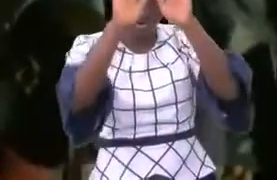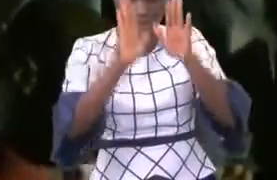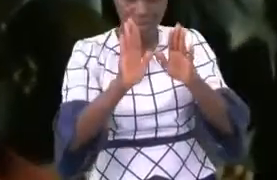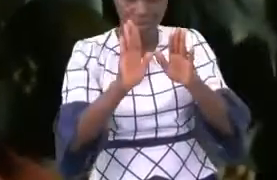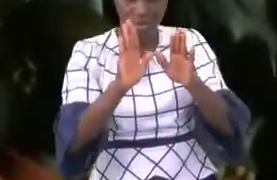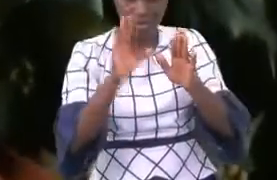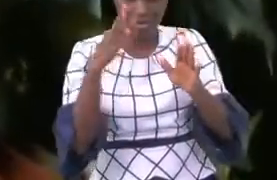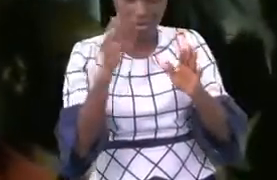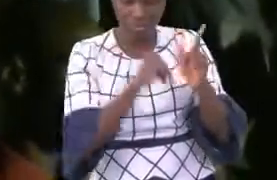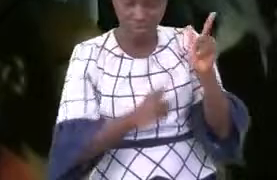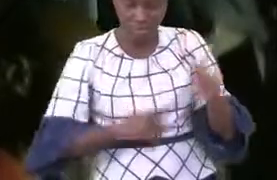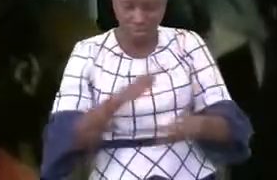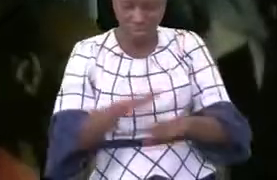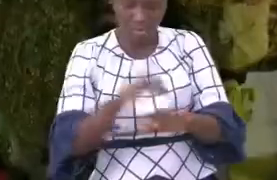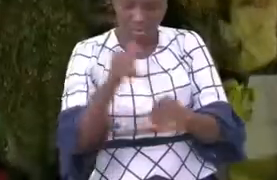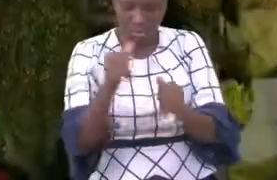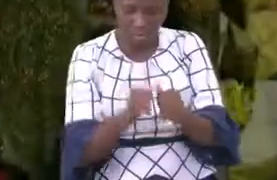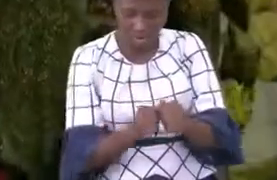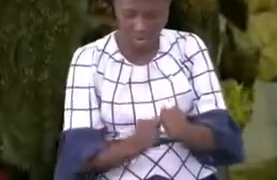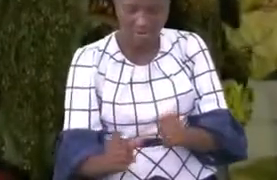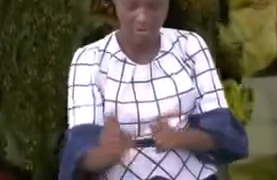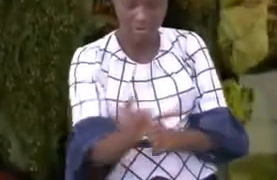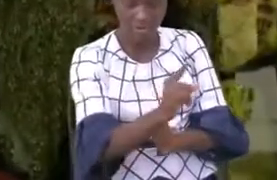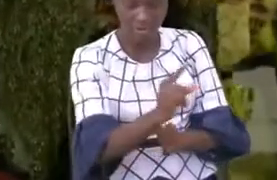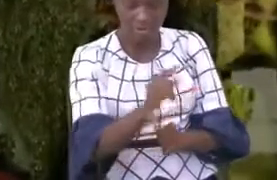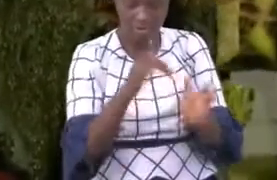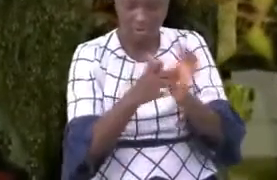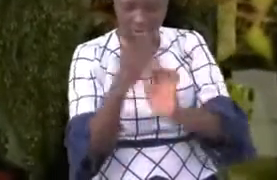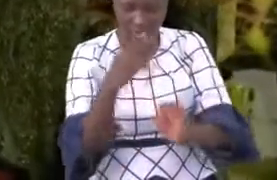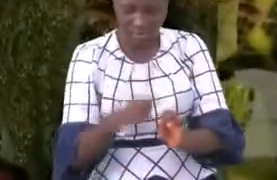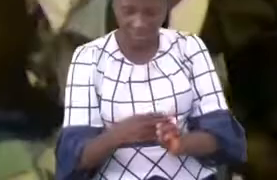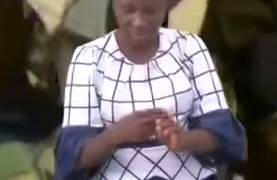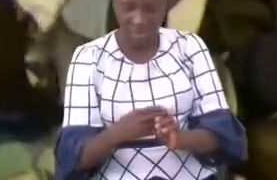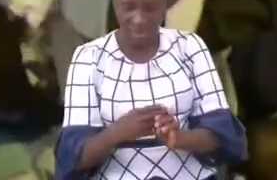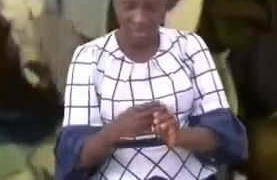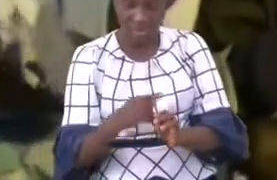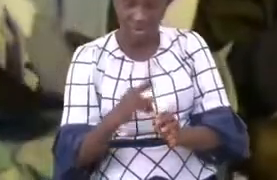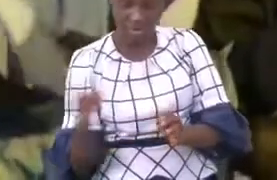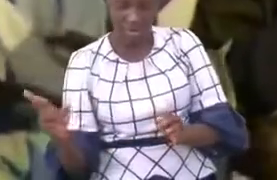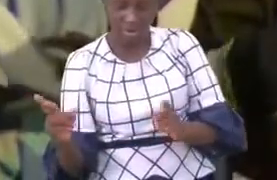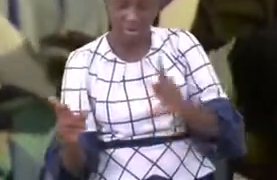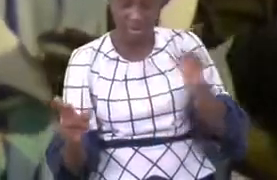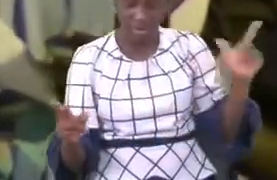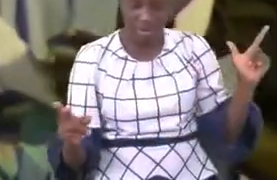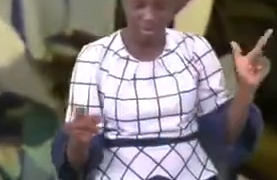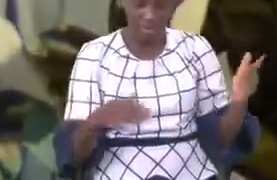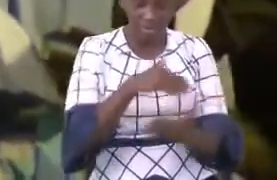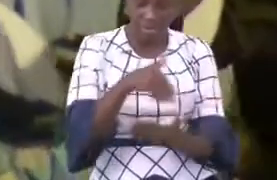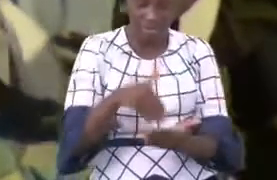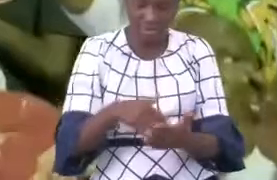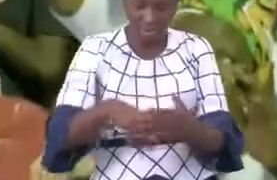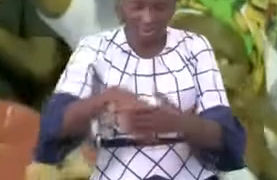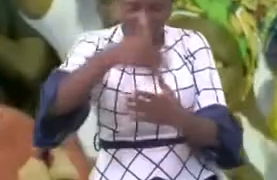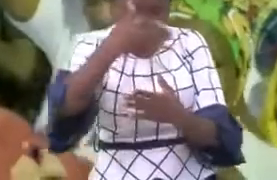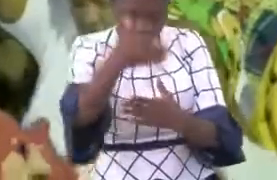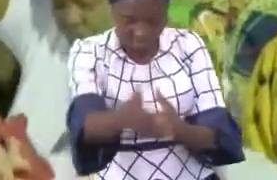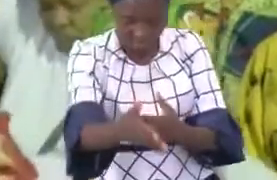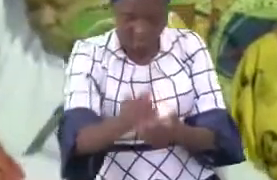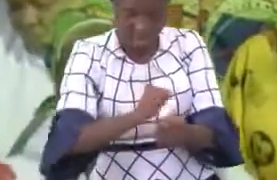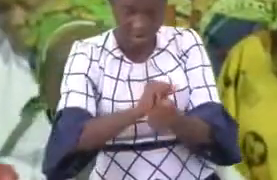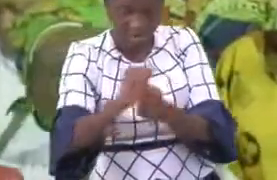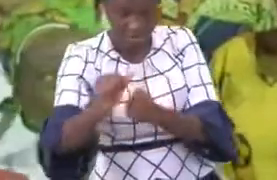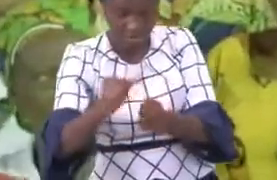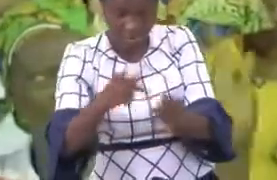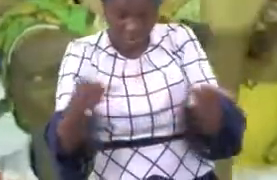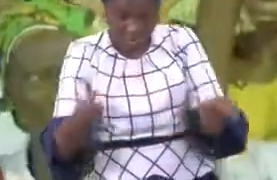Right, left, center, outside, far away there, online, everywhere, we're